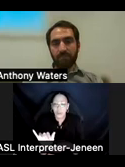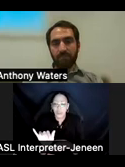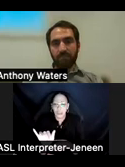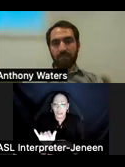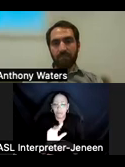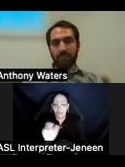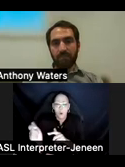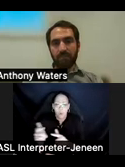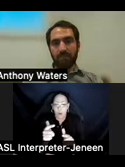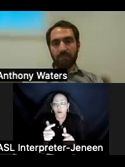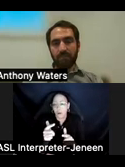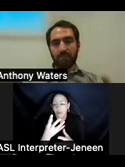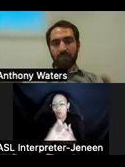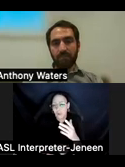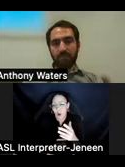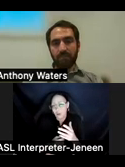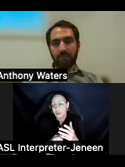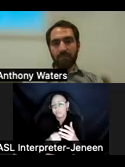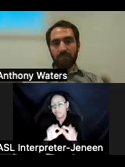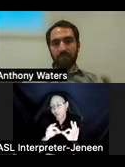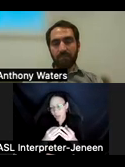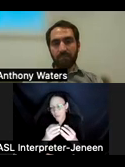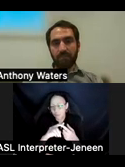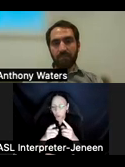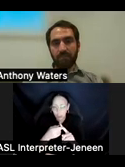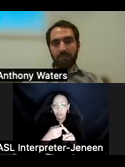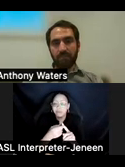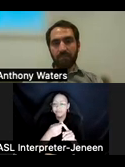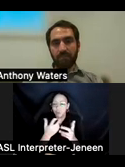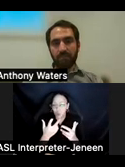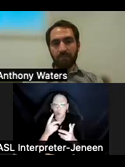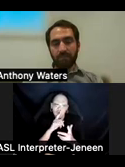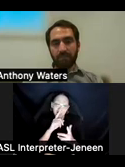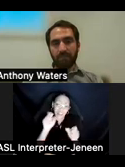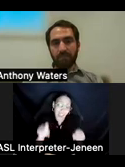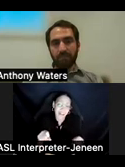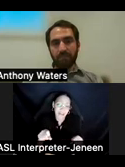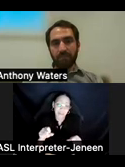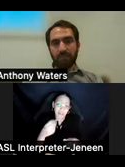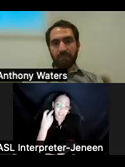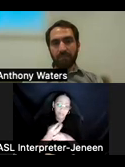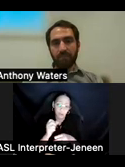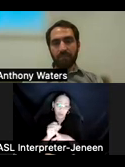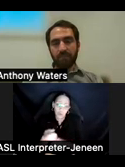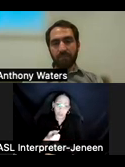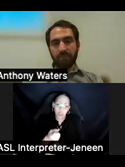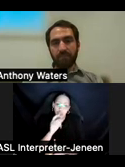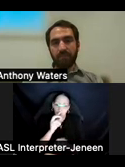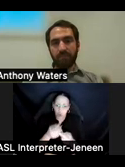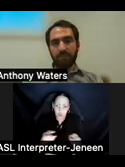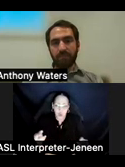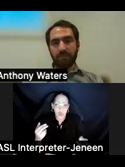suicide. It's that can be a really difficult situation, and there's some resources that I can share